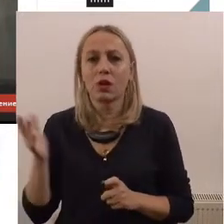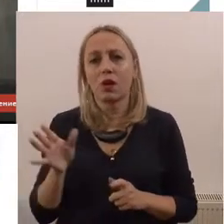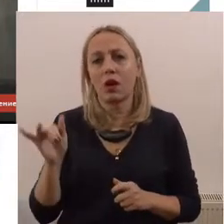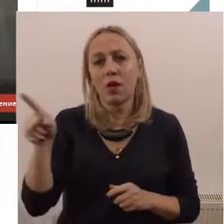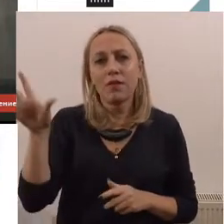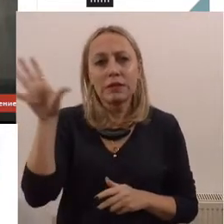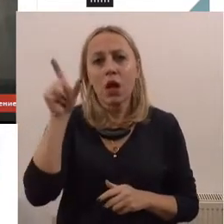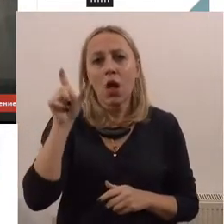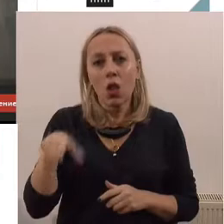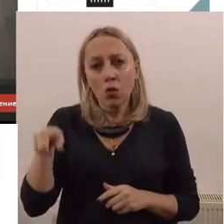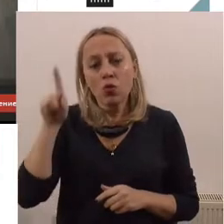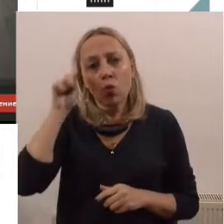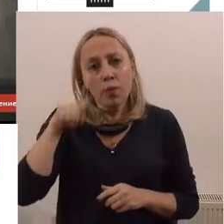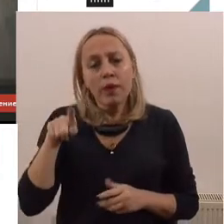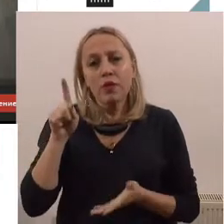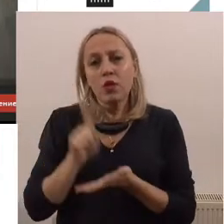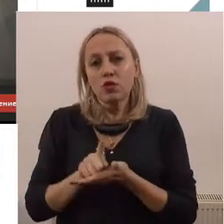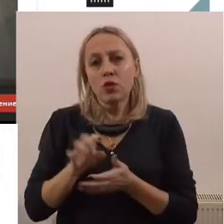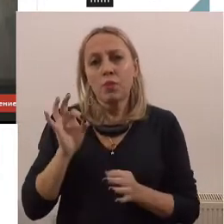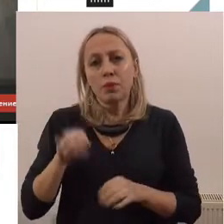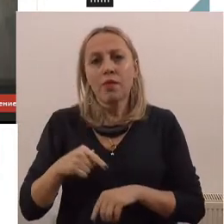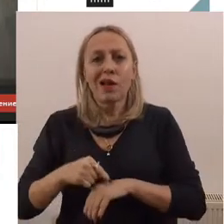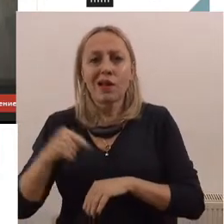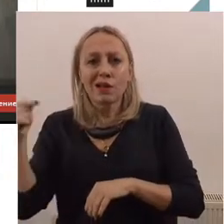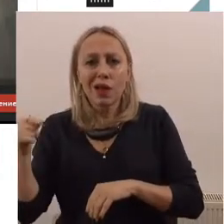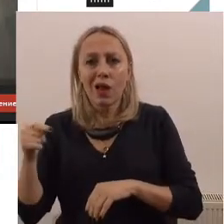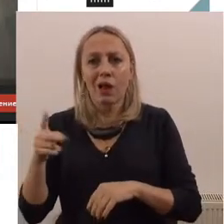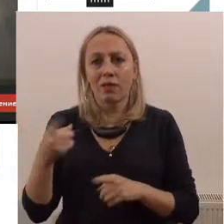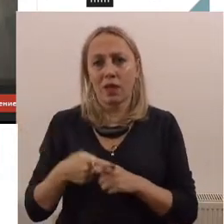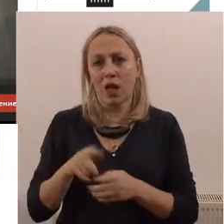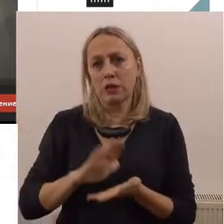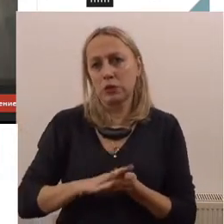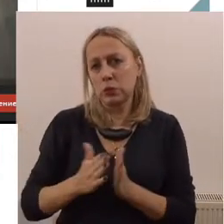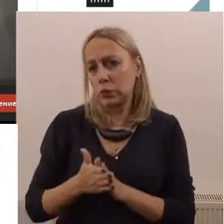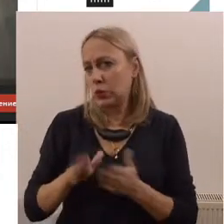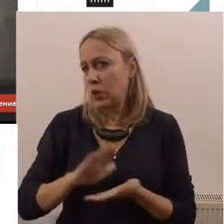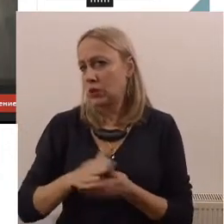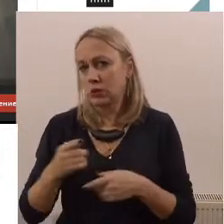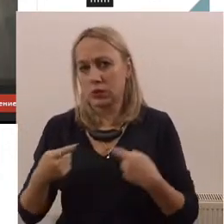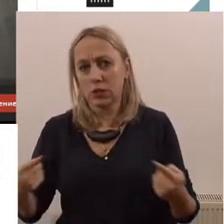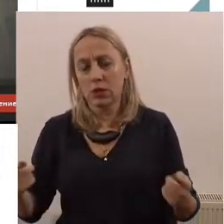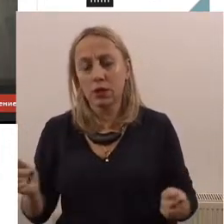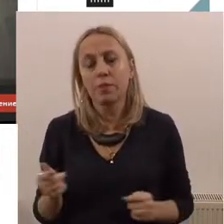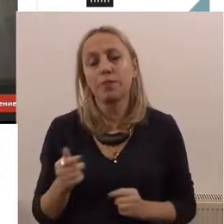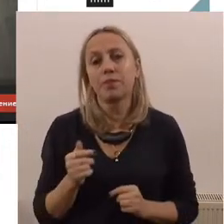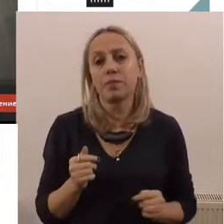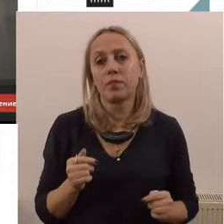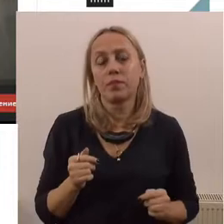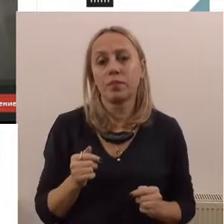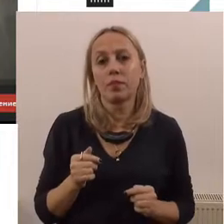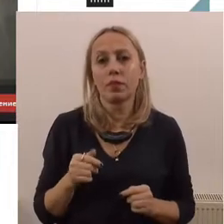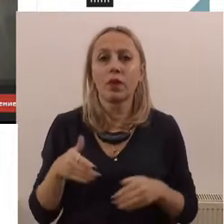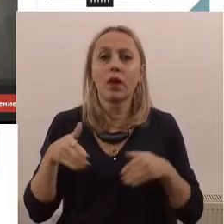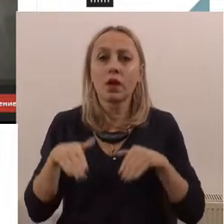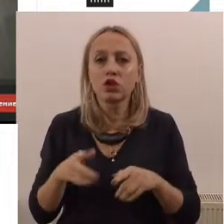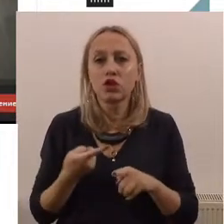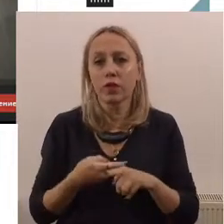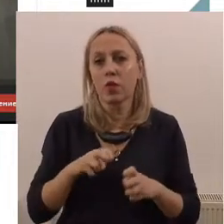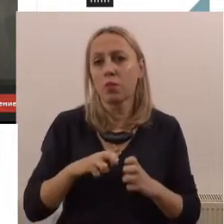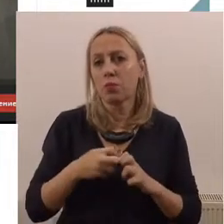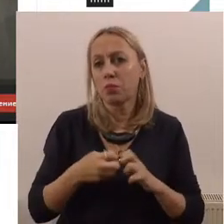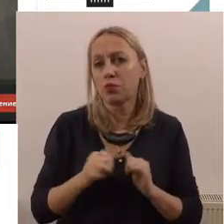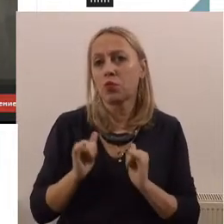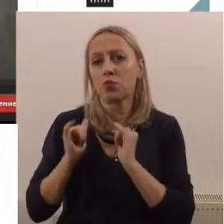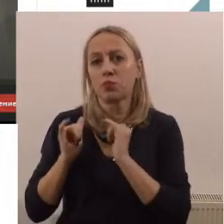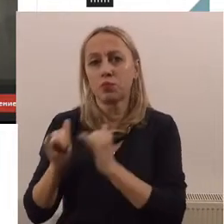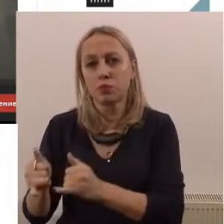for after several months. So, and all these people need to be able to react to specific situations